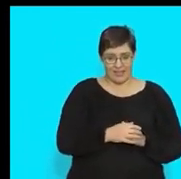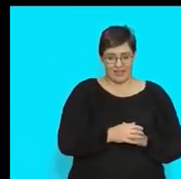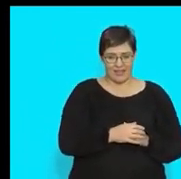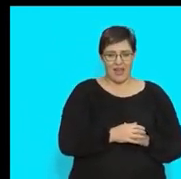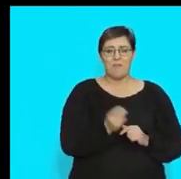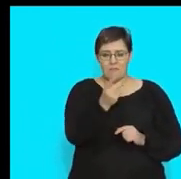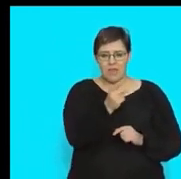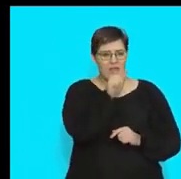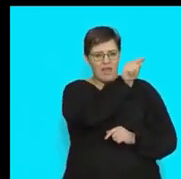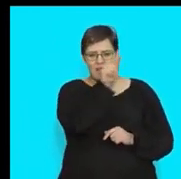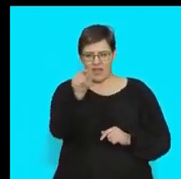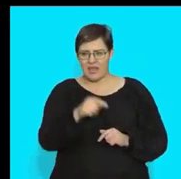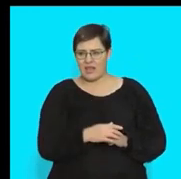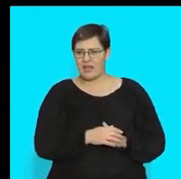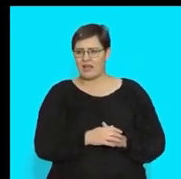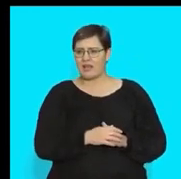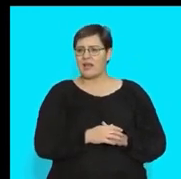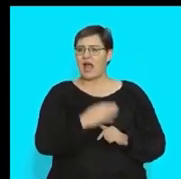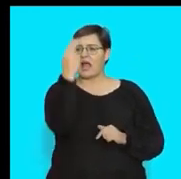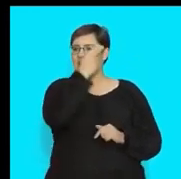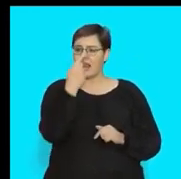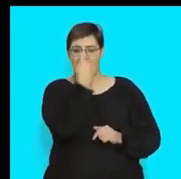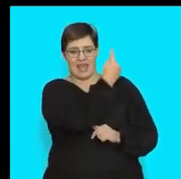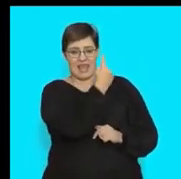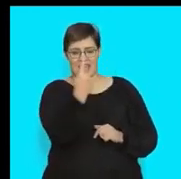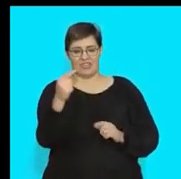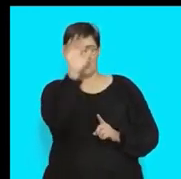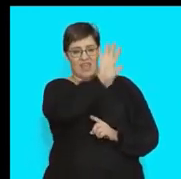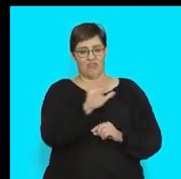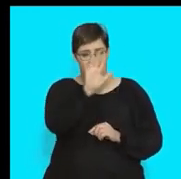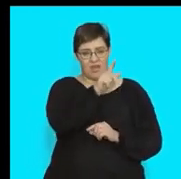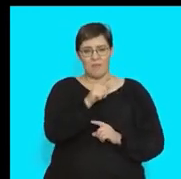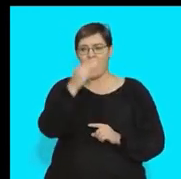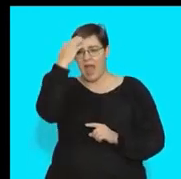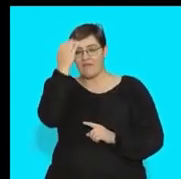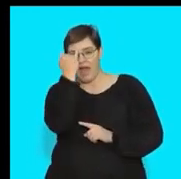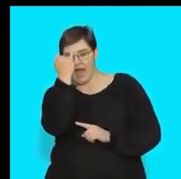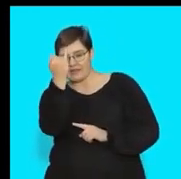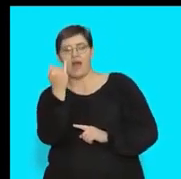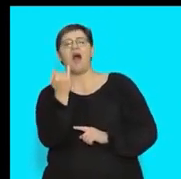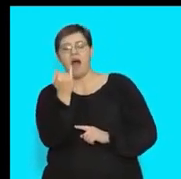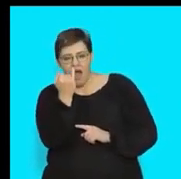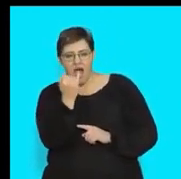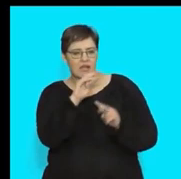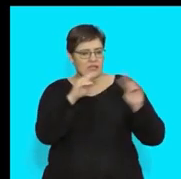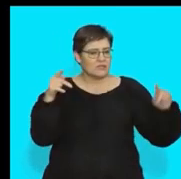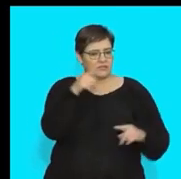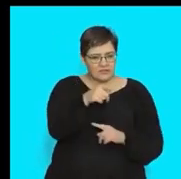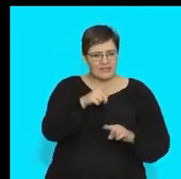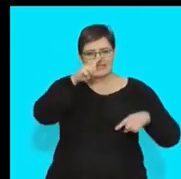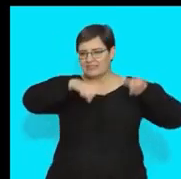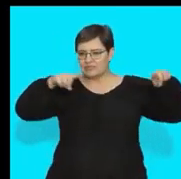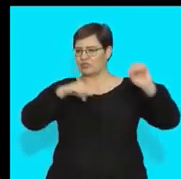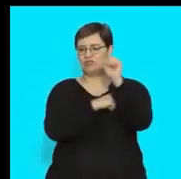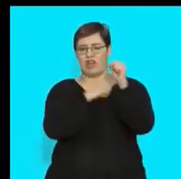and I give them these organs, and I make them color in each area so that they have an idea of the tissue with